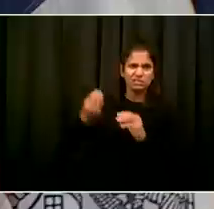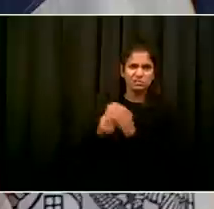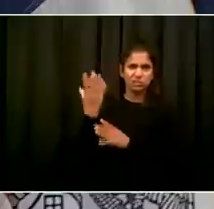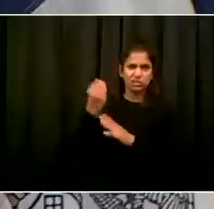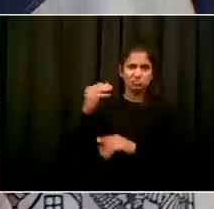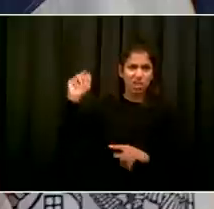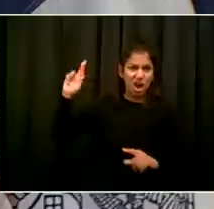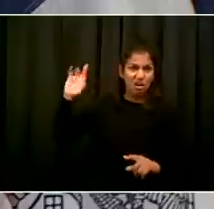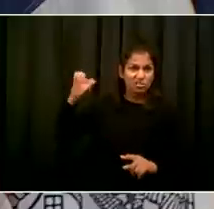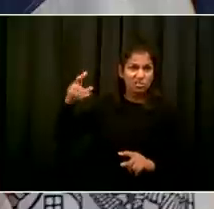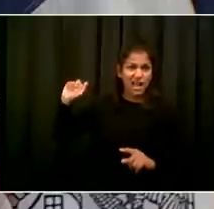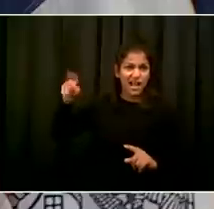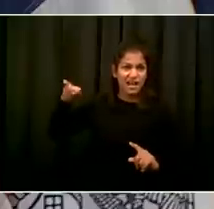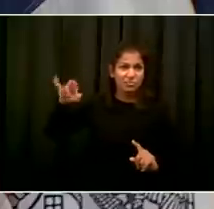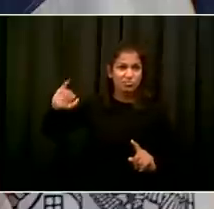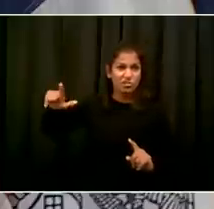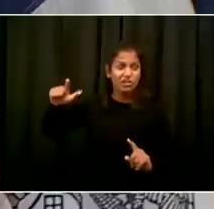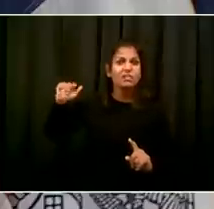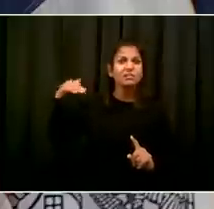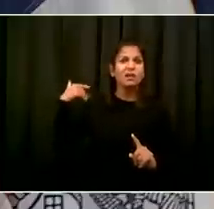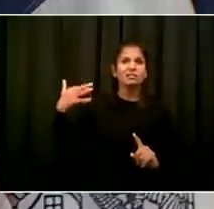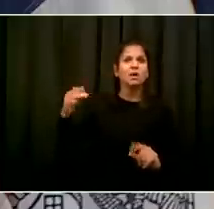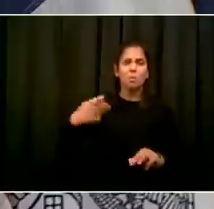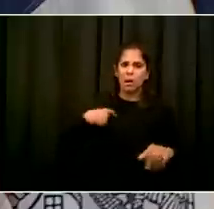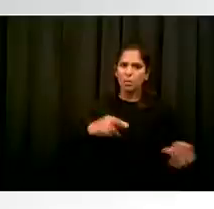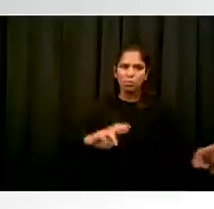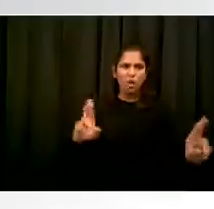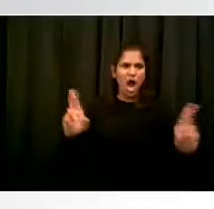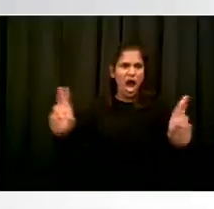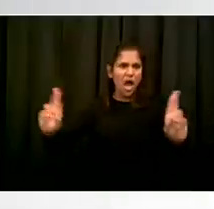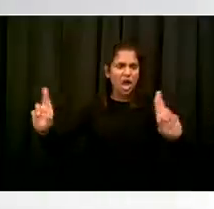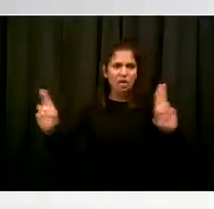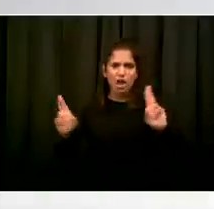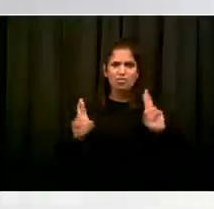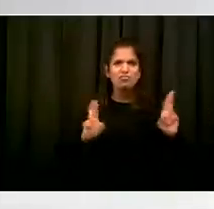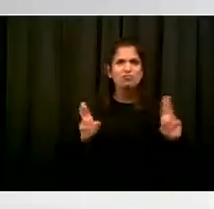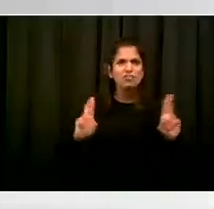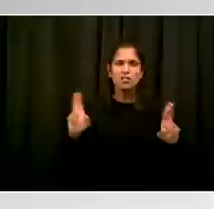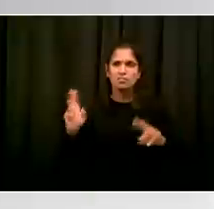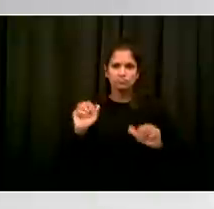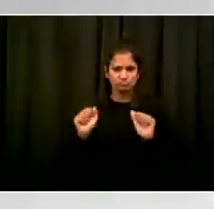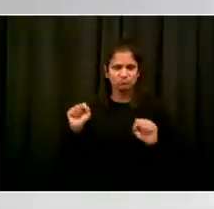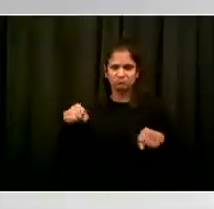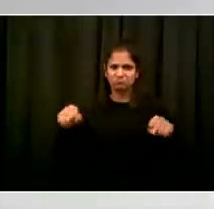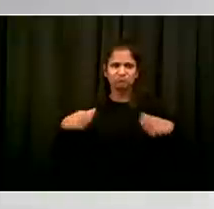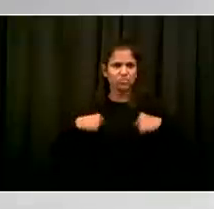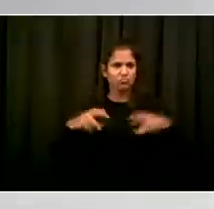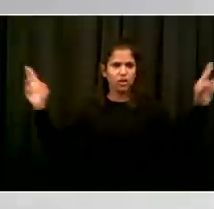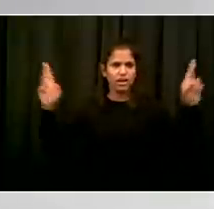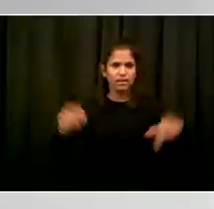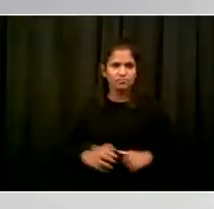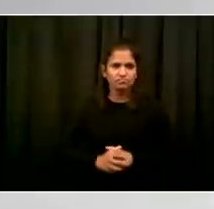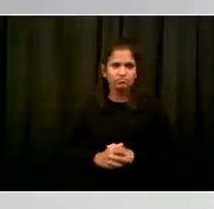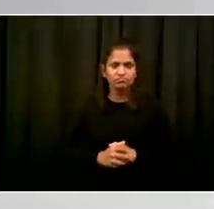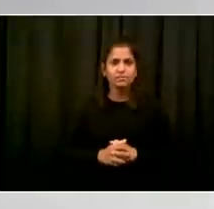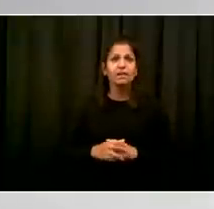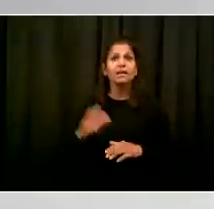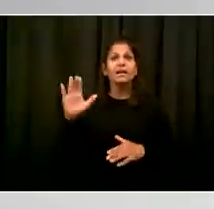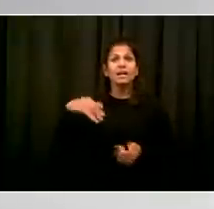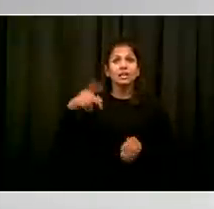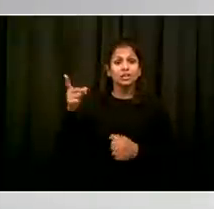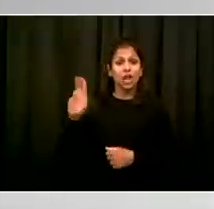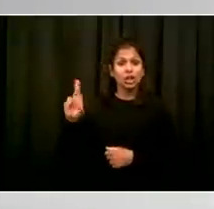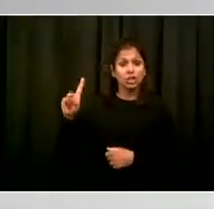ahead, Dr. Katz. Thank you, Mr. Mayor. The 11 hospitals of health and hospitals have been a